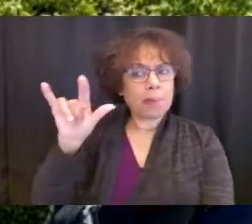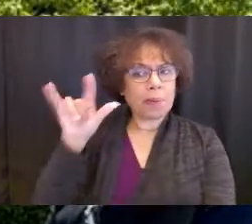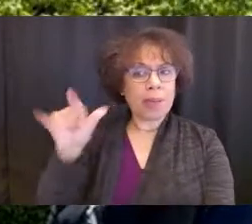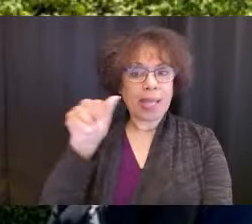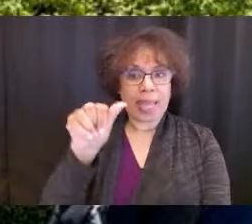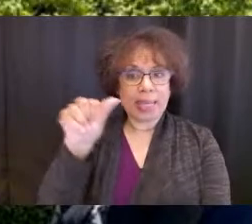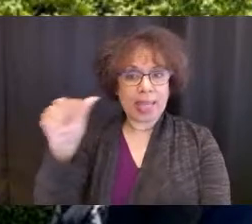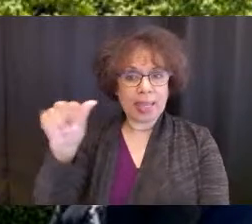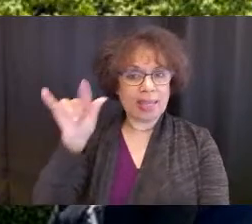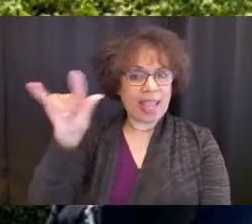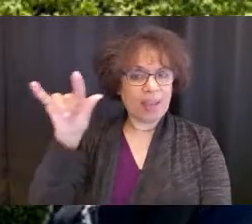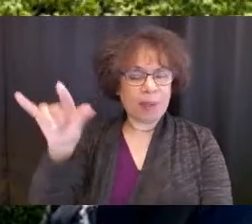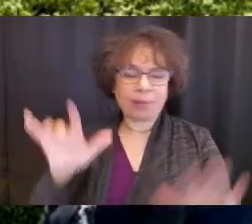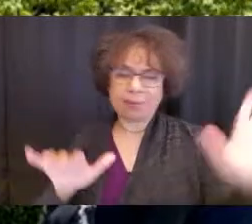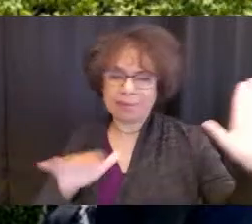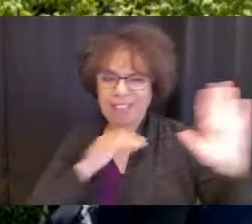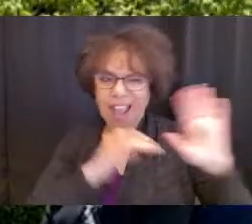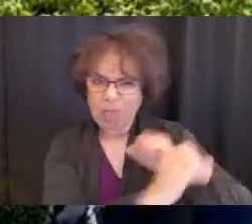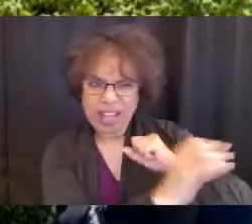they're assholes.